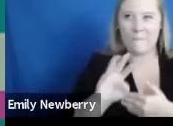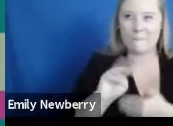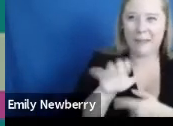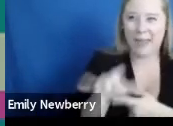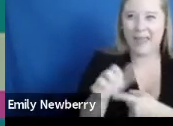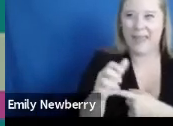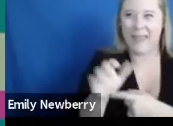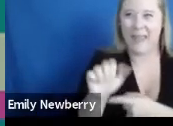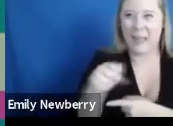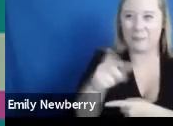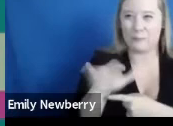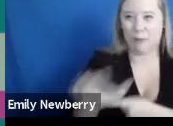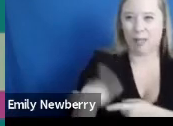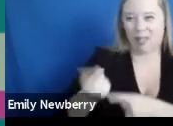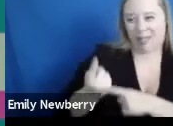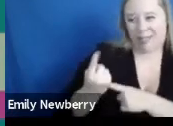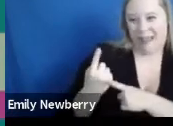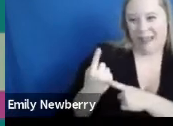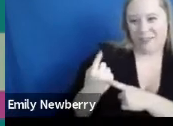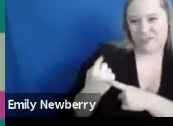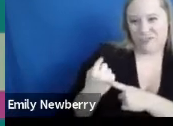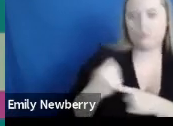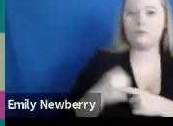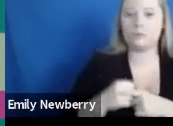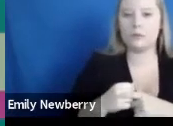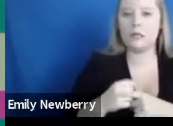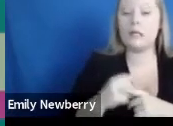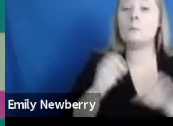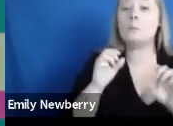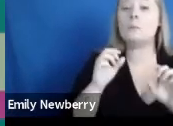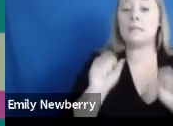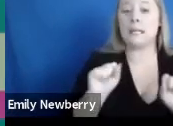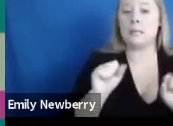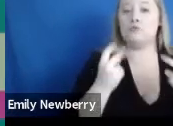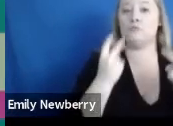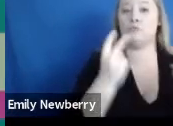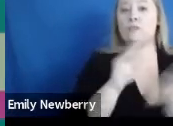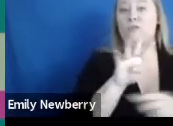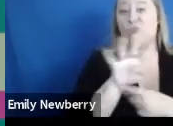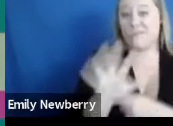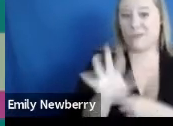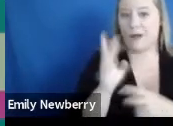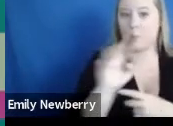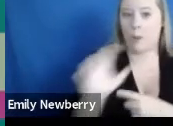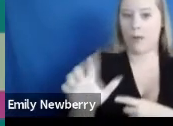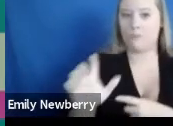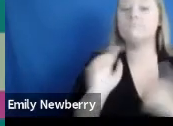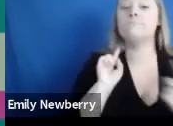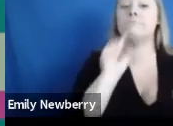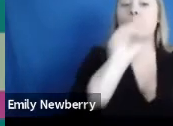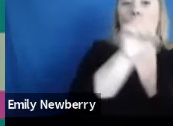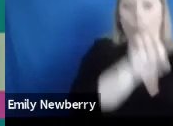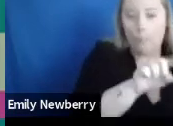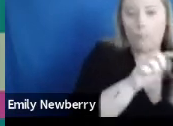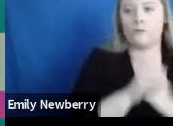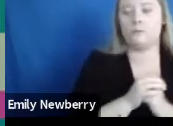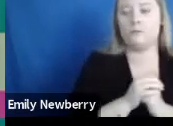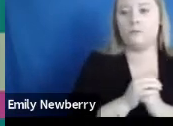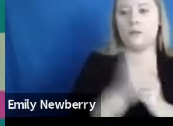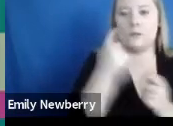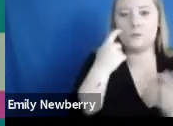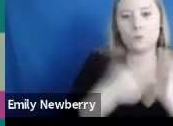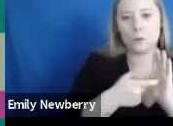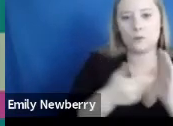year. Since that point, we've been able to visit 45 wells. And you'll notice that between the